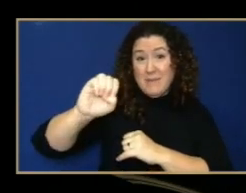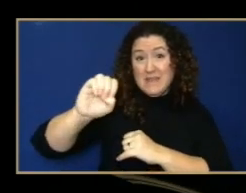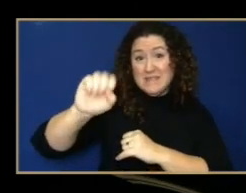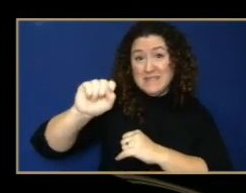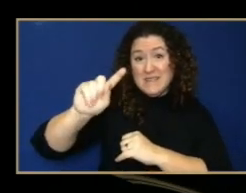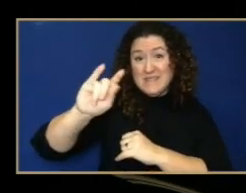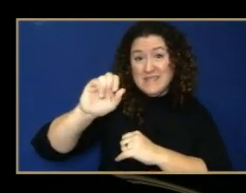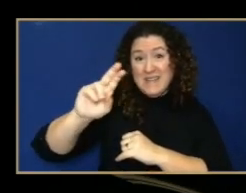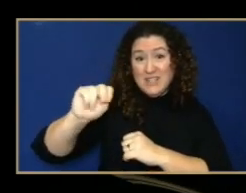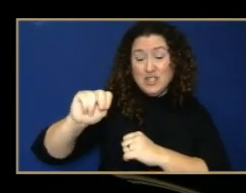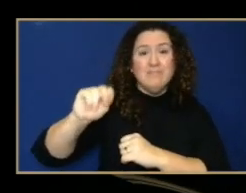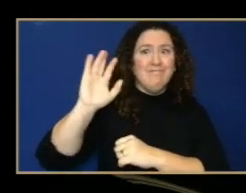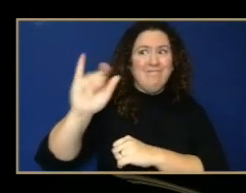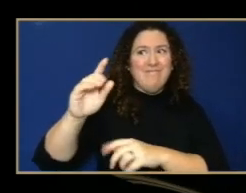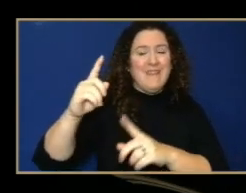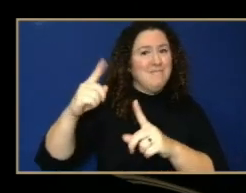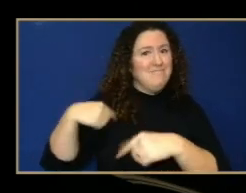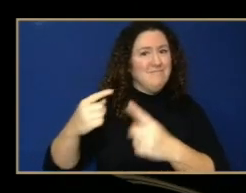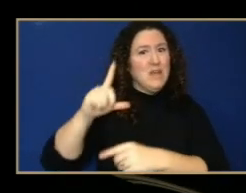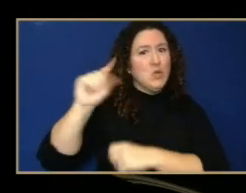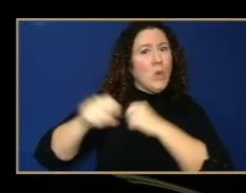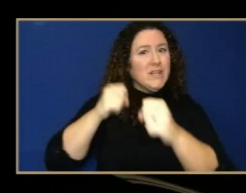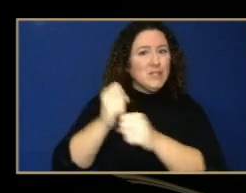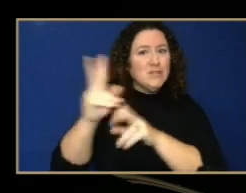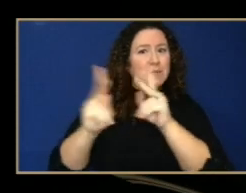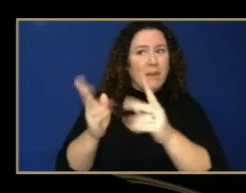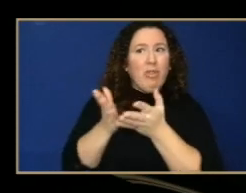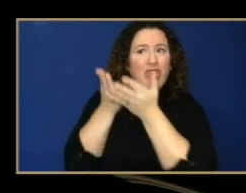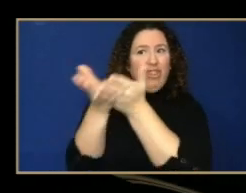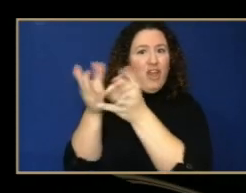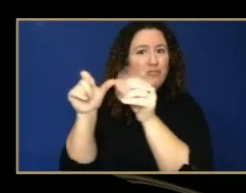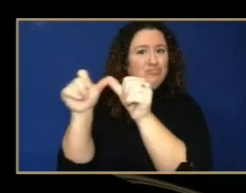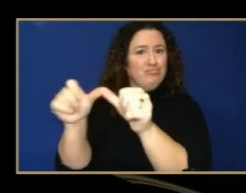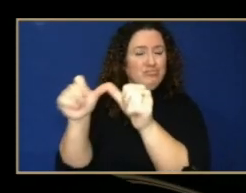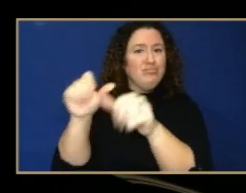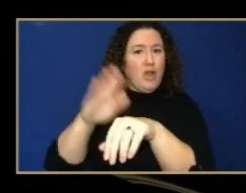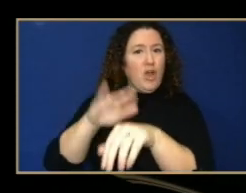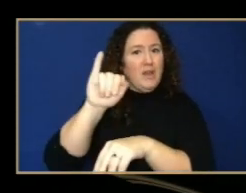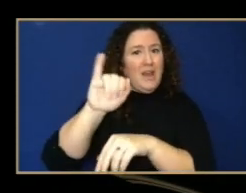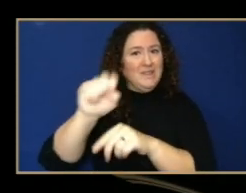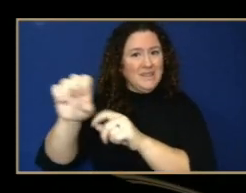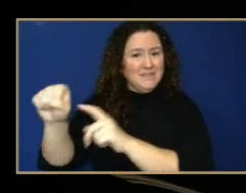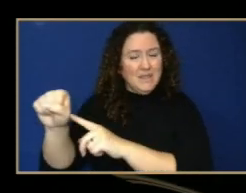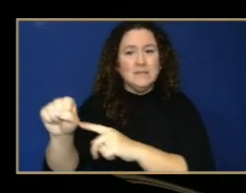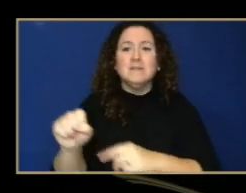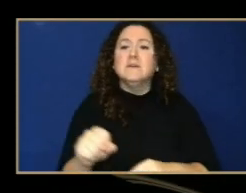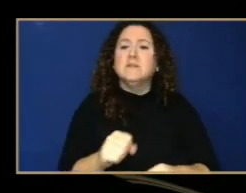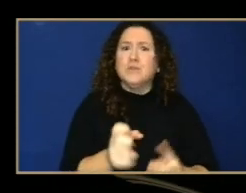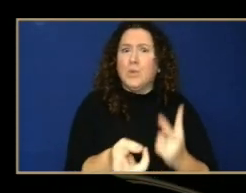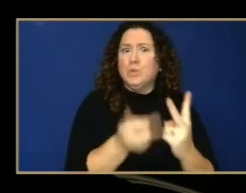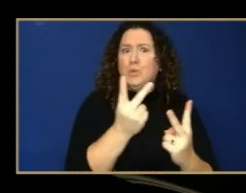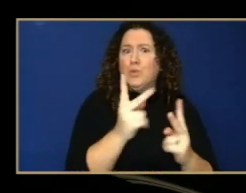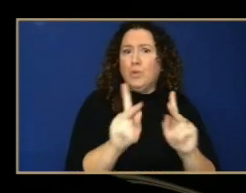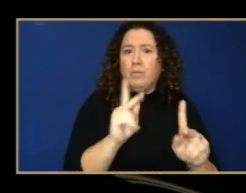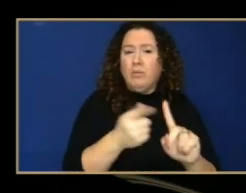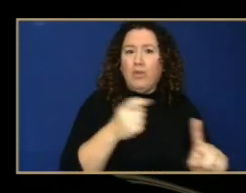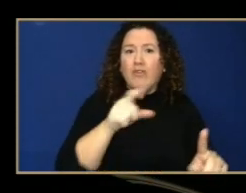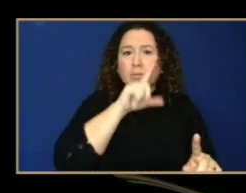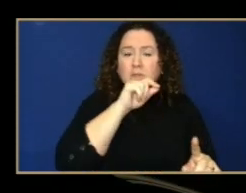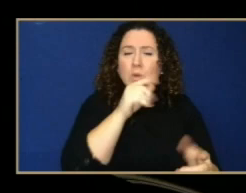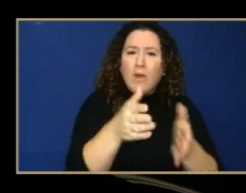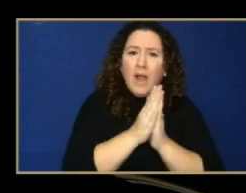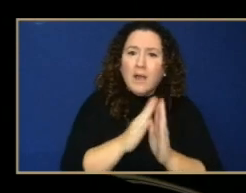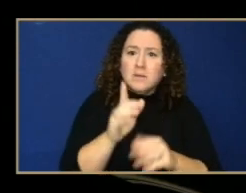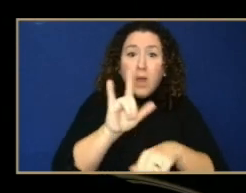Adriana on Twitter are asking, will the astronauts on the ISS be able to see the conjunction? I believe the